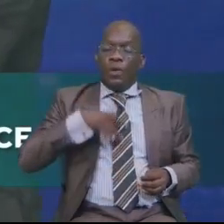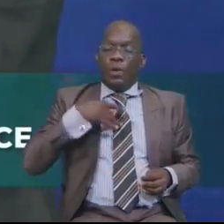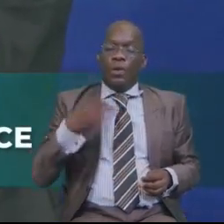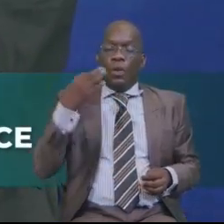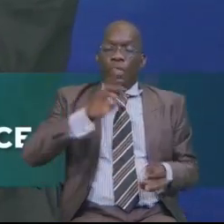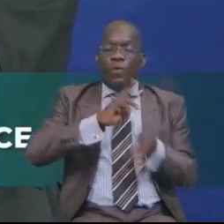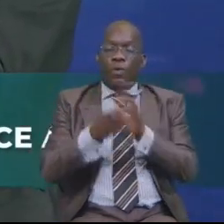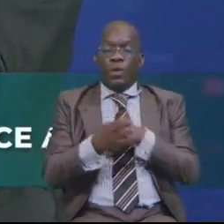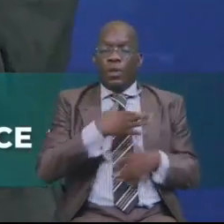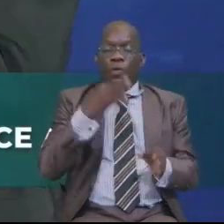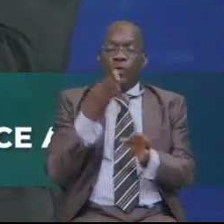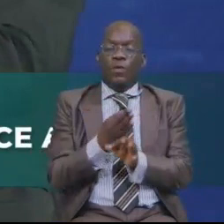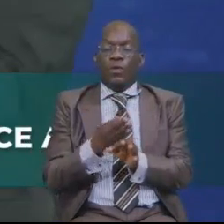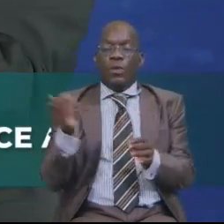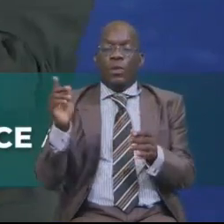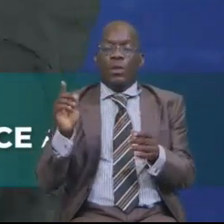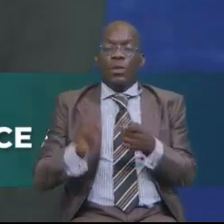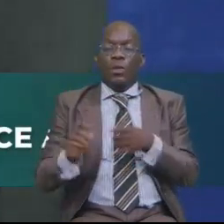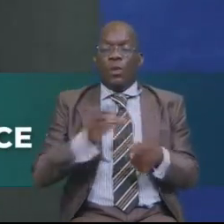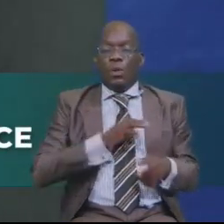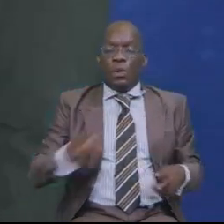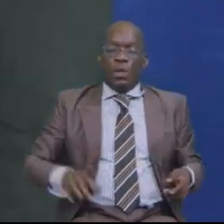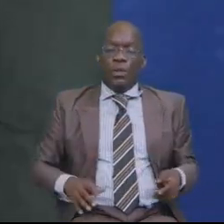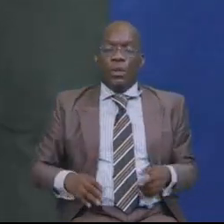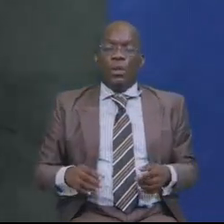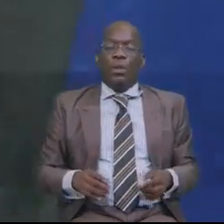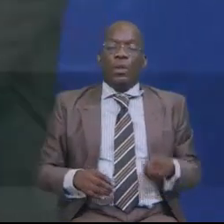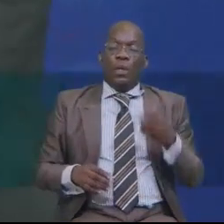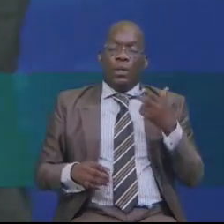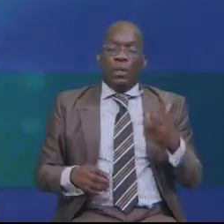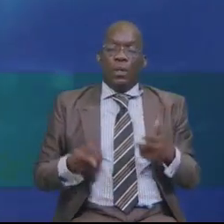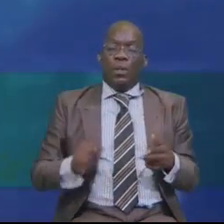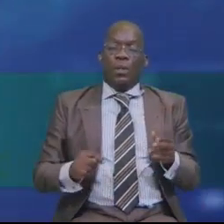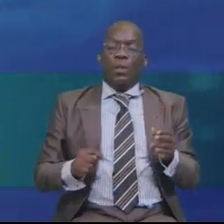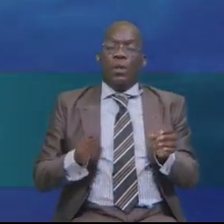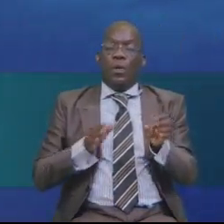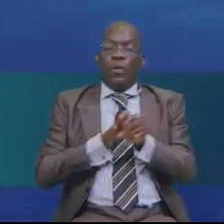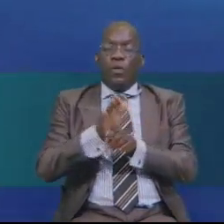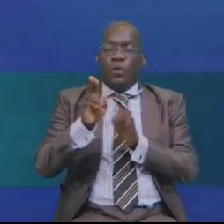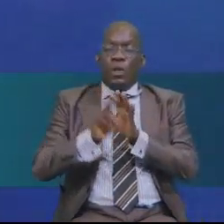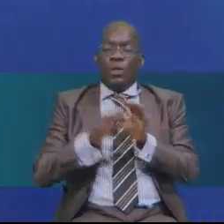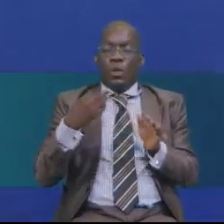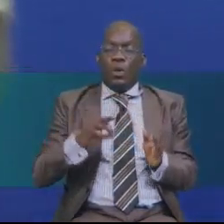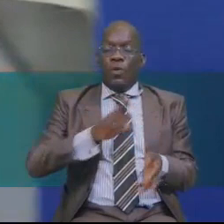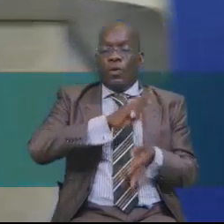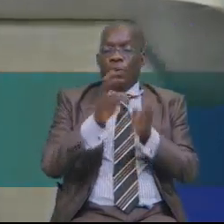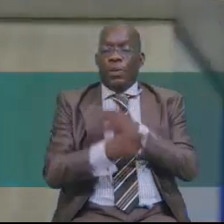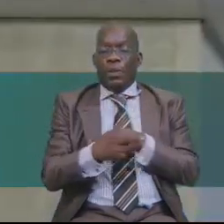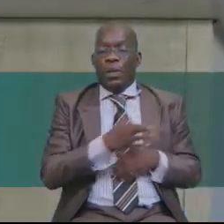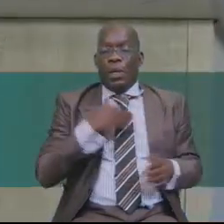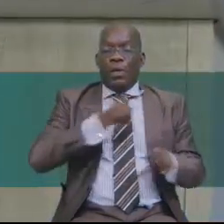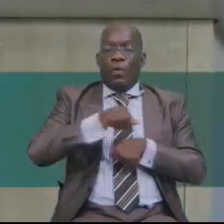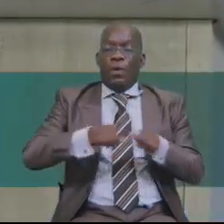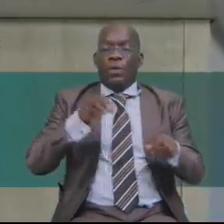Christ. Number three, the fullness of repentance and fellowship in Christ. Let's look at